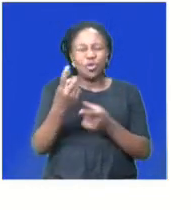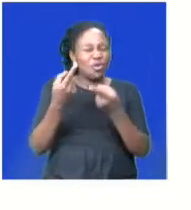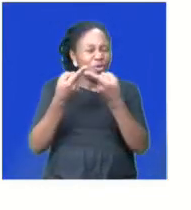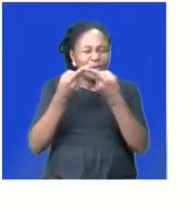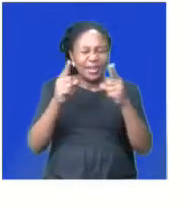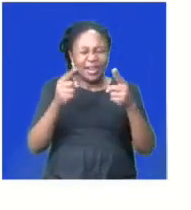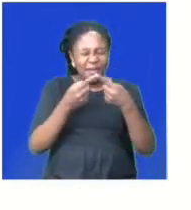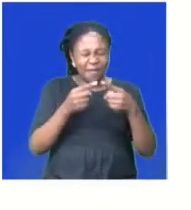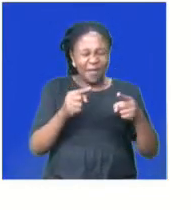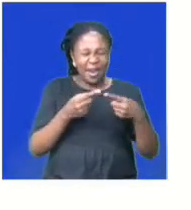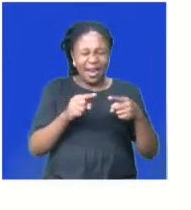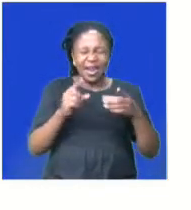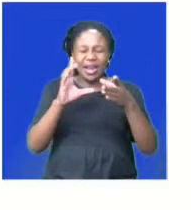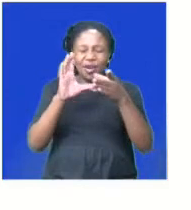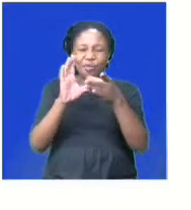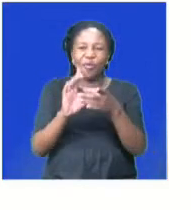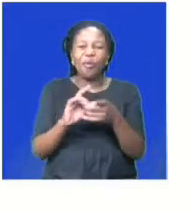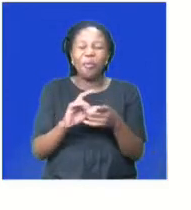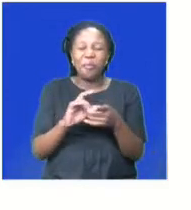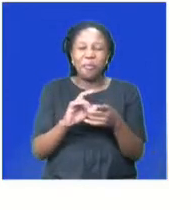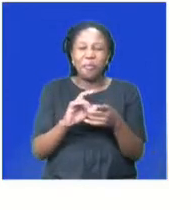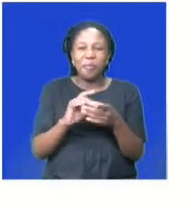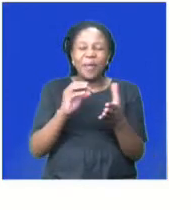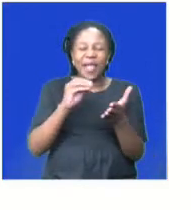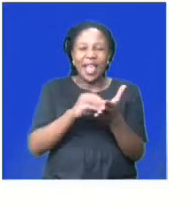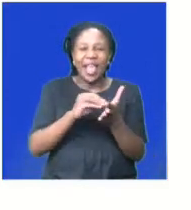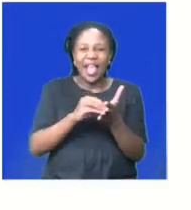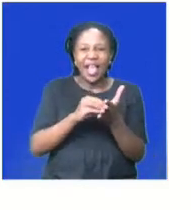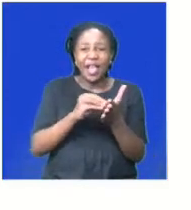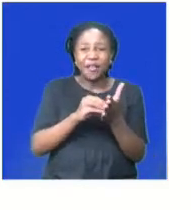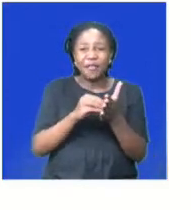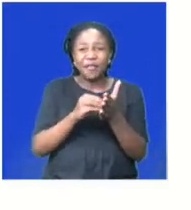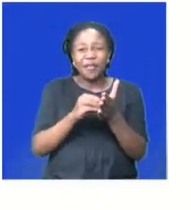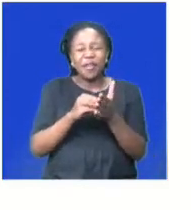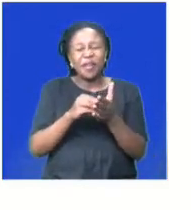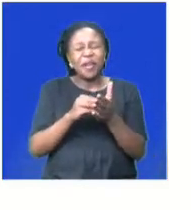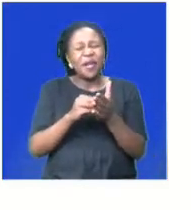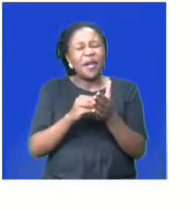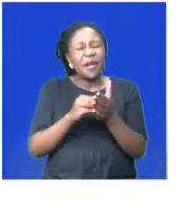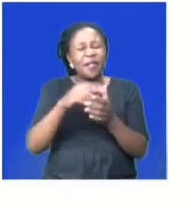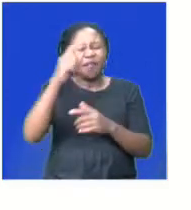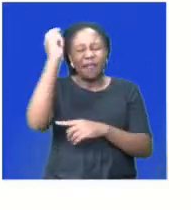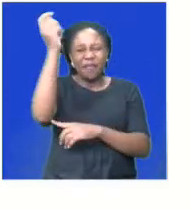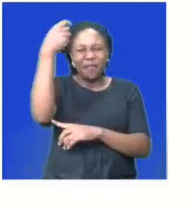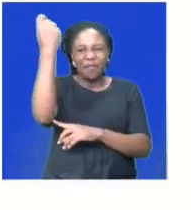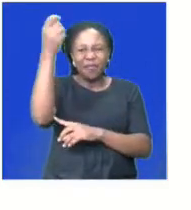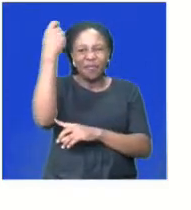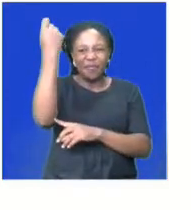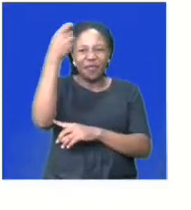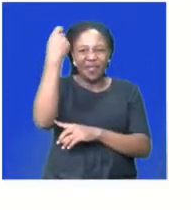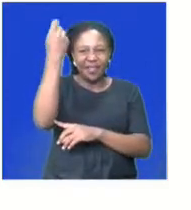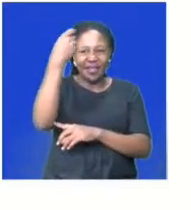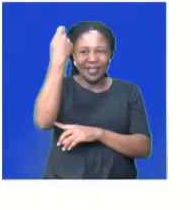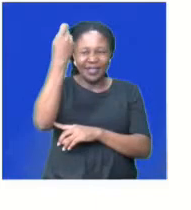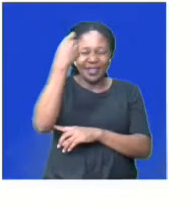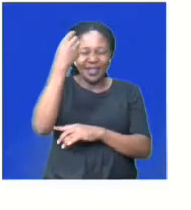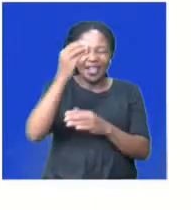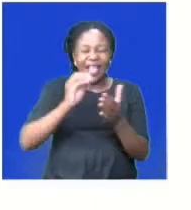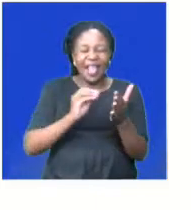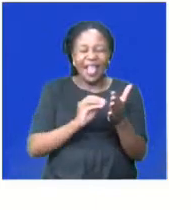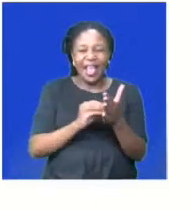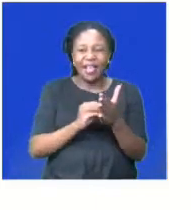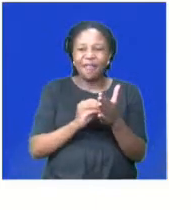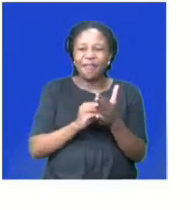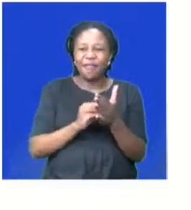rural or village, the rural or village. This is